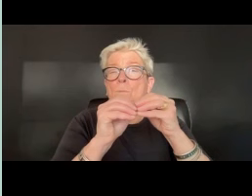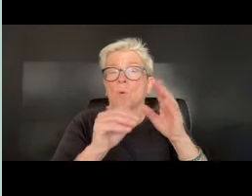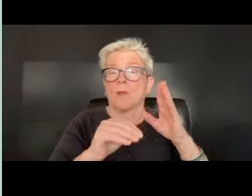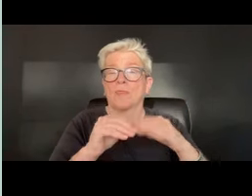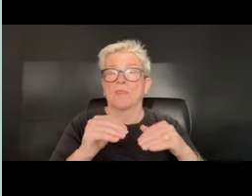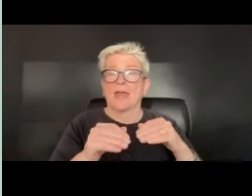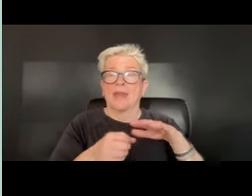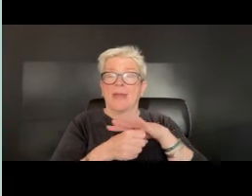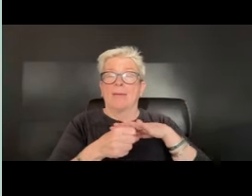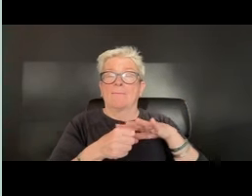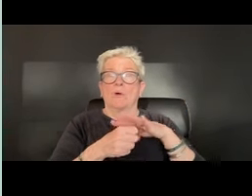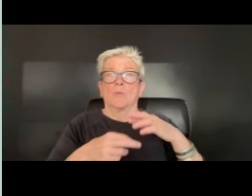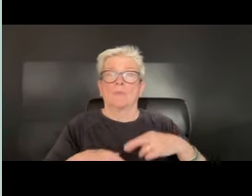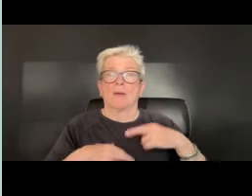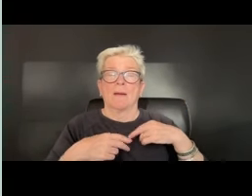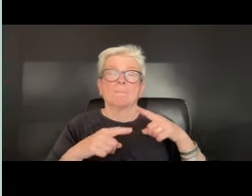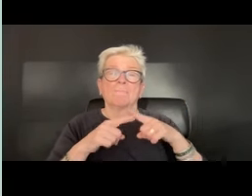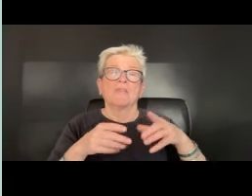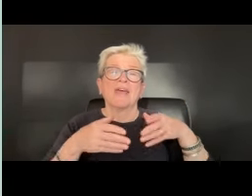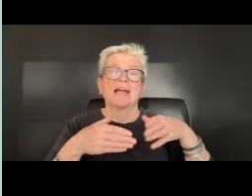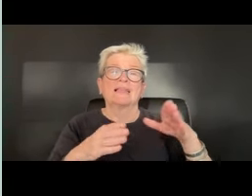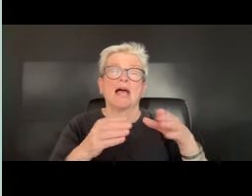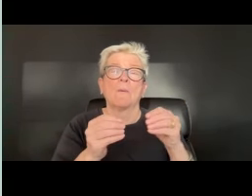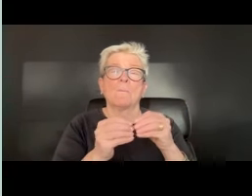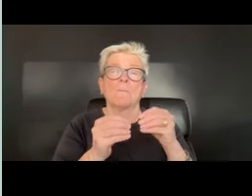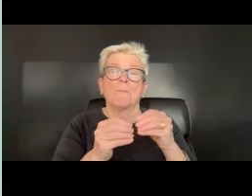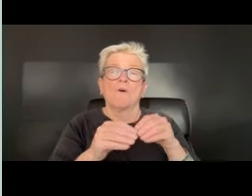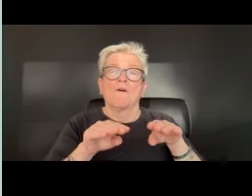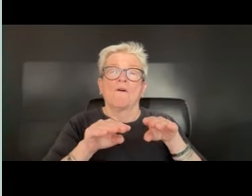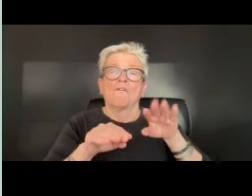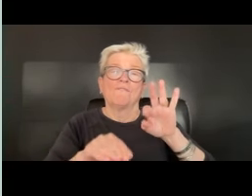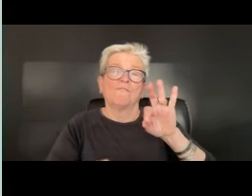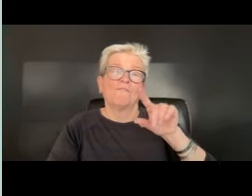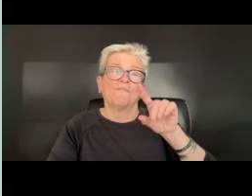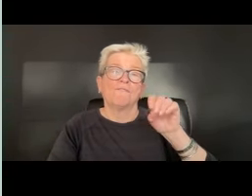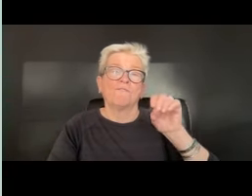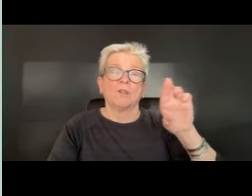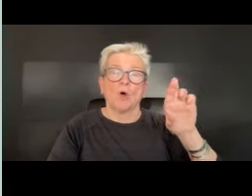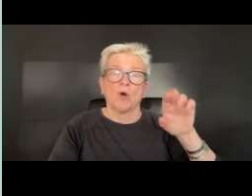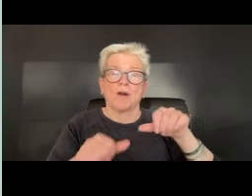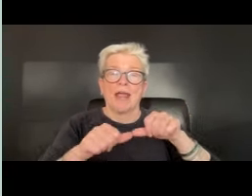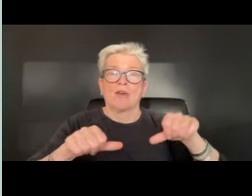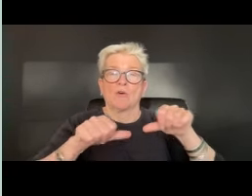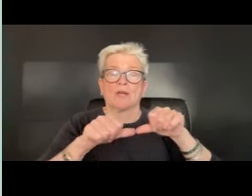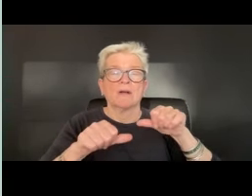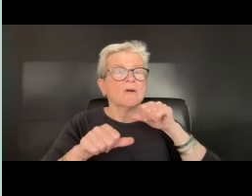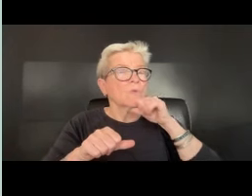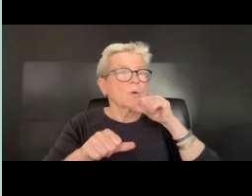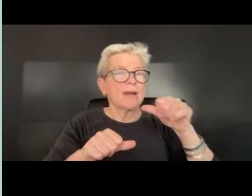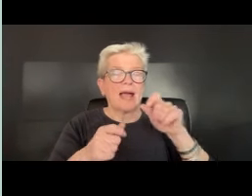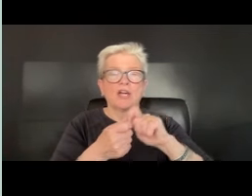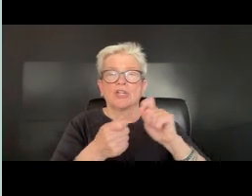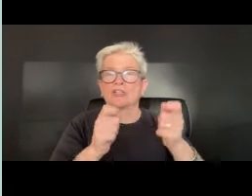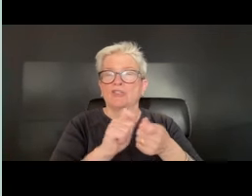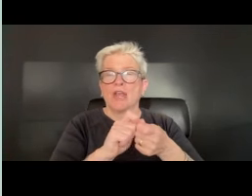allow a lot more floor area. So right now we're not proposing to change them substantially